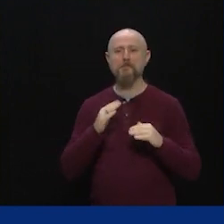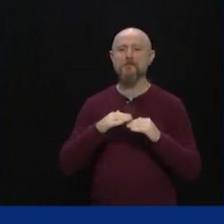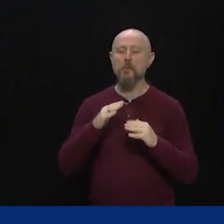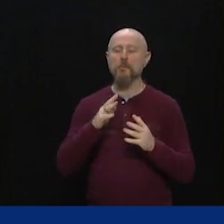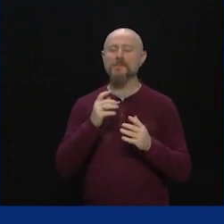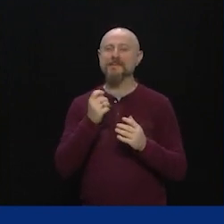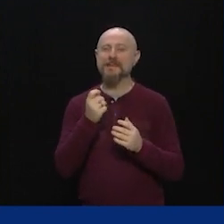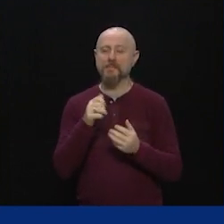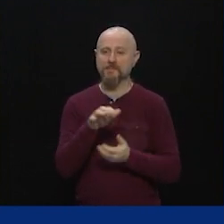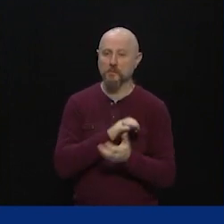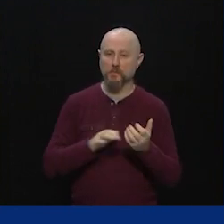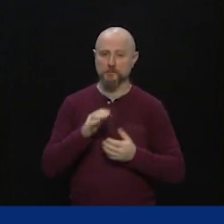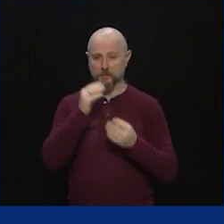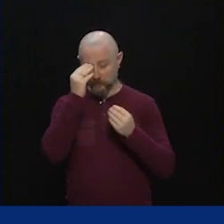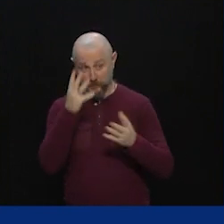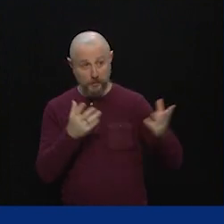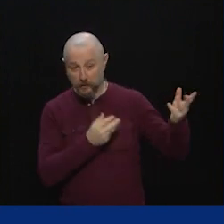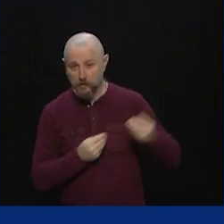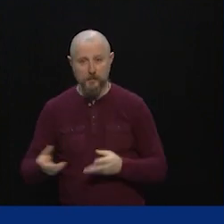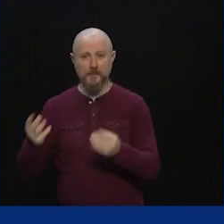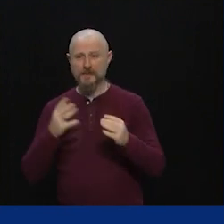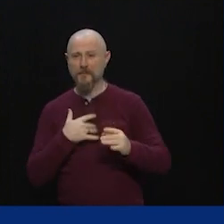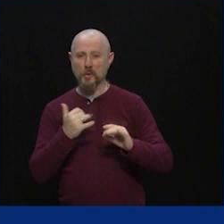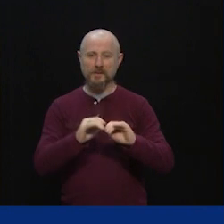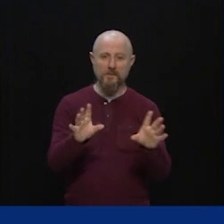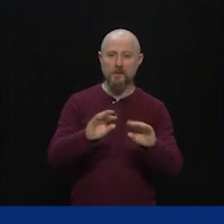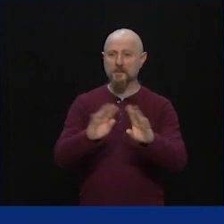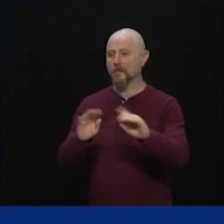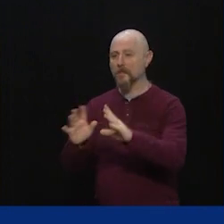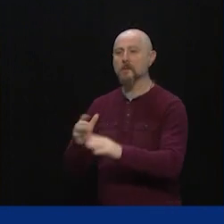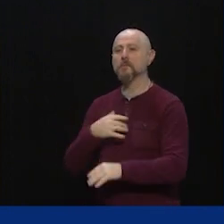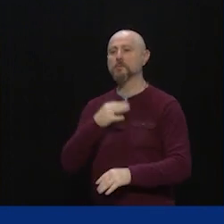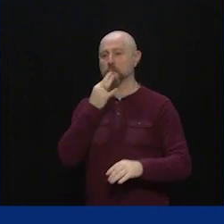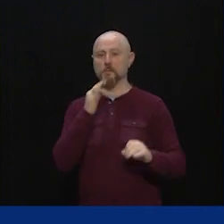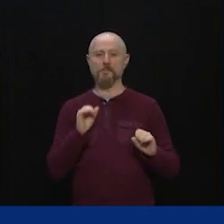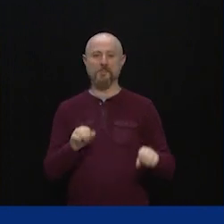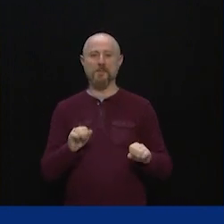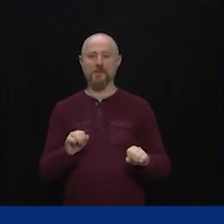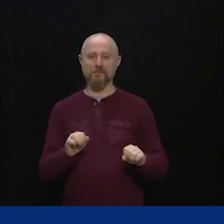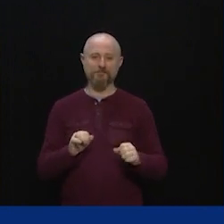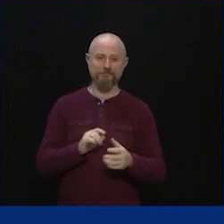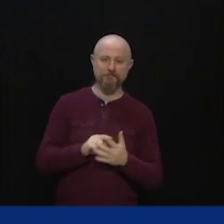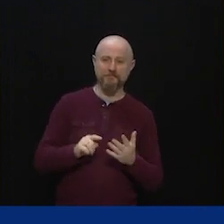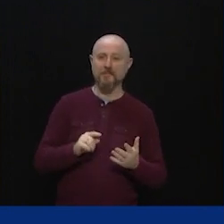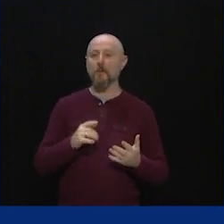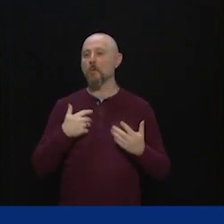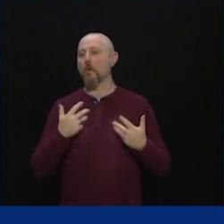on our websites through guidance as soon as possible. But we already went to 5 days.